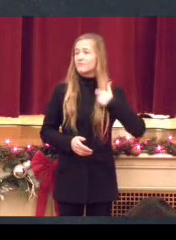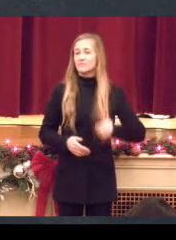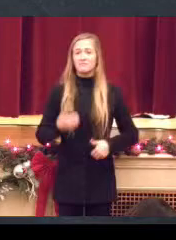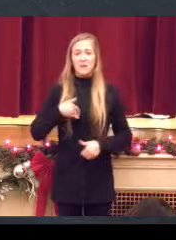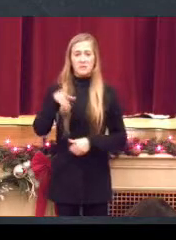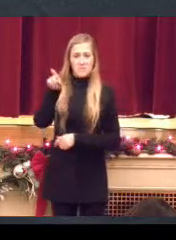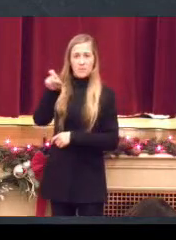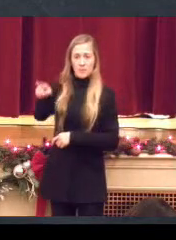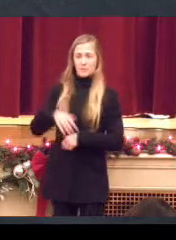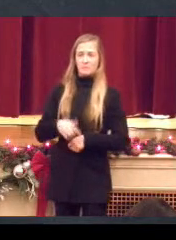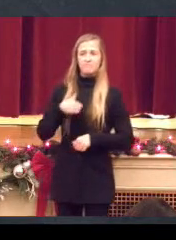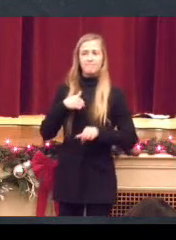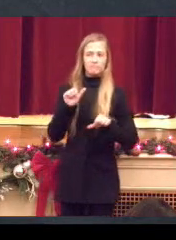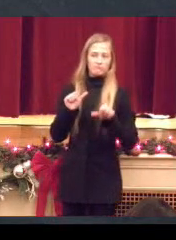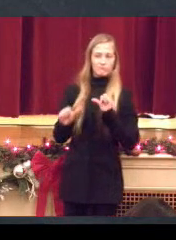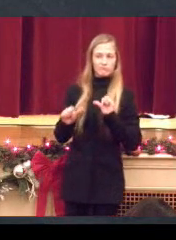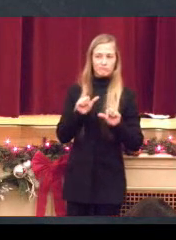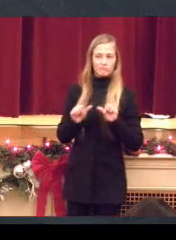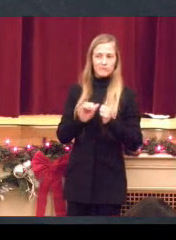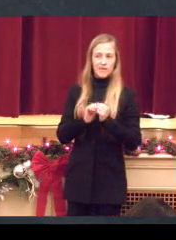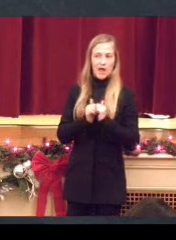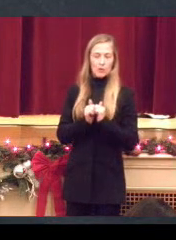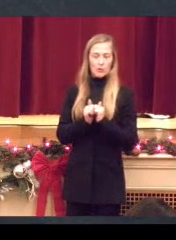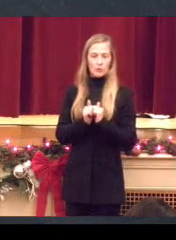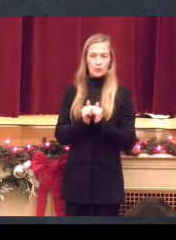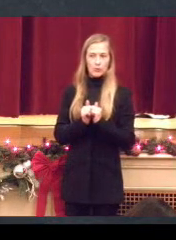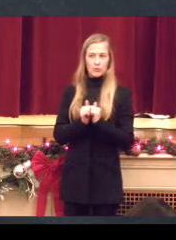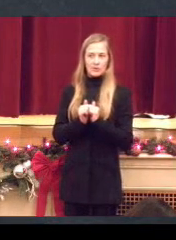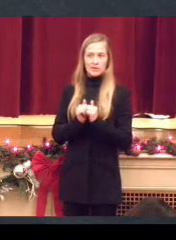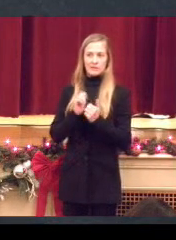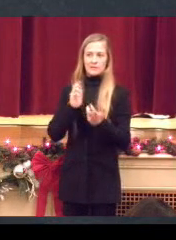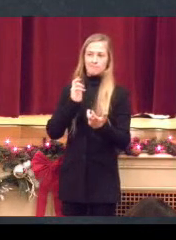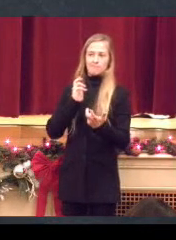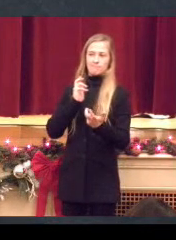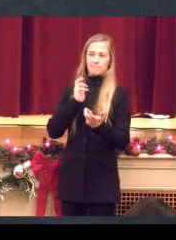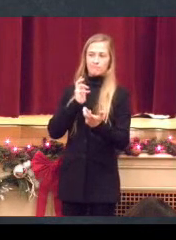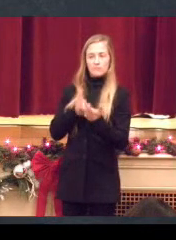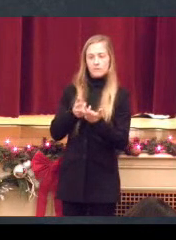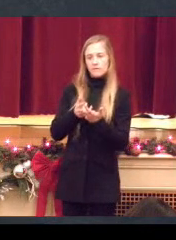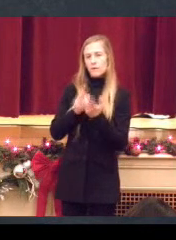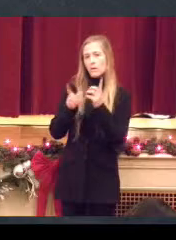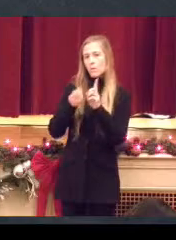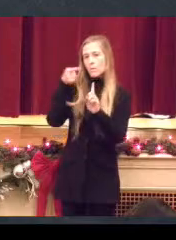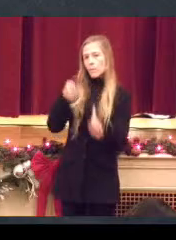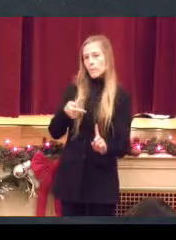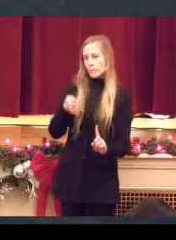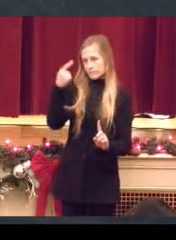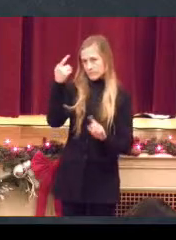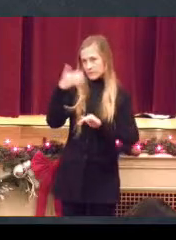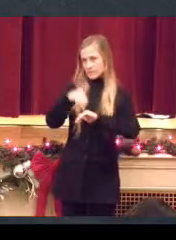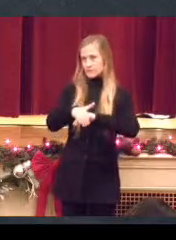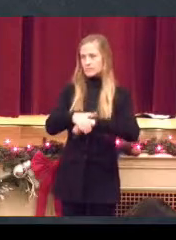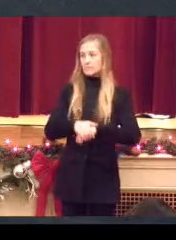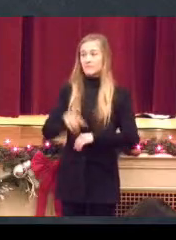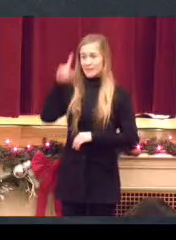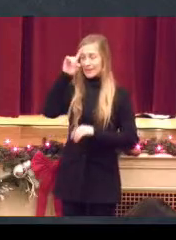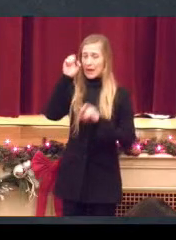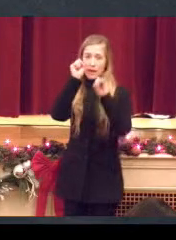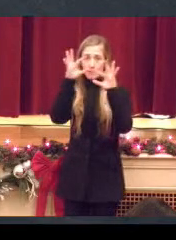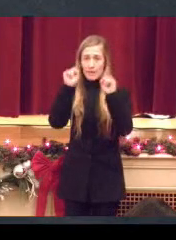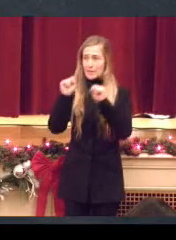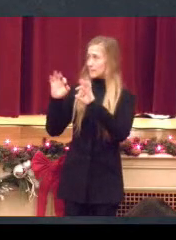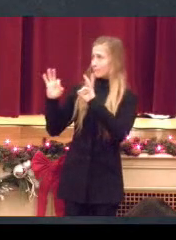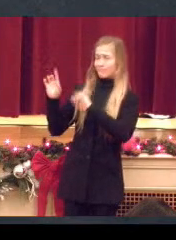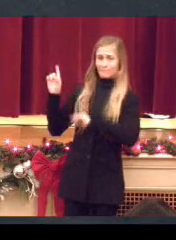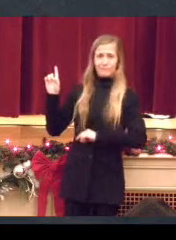question, and I'm not sure how this will fit into what we're trying to do here. First of all, I think this is amazing,